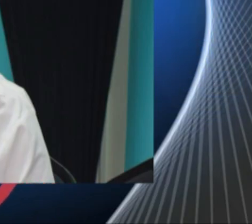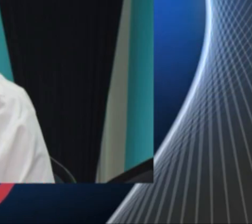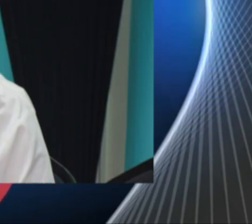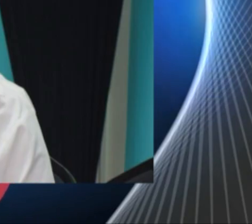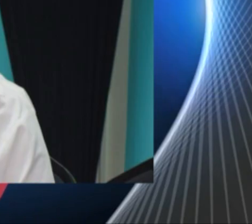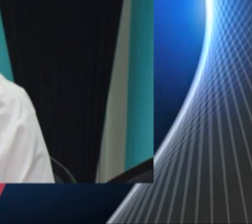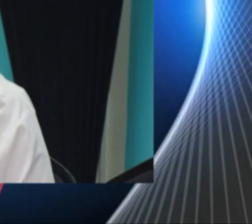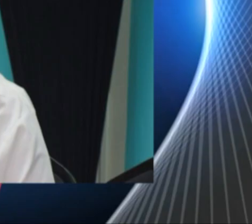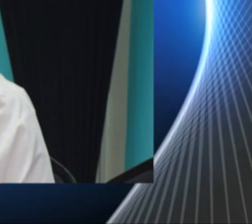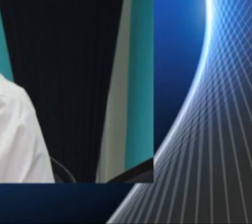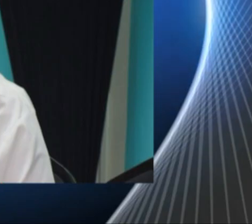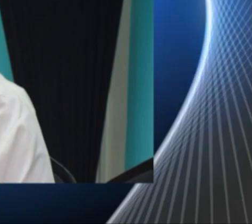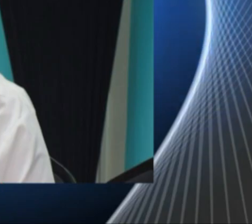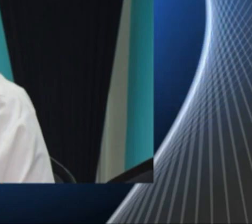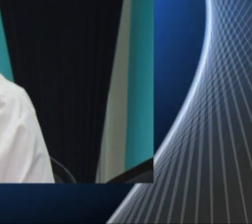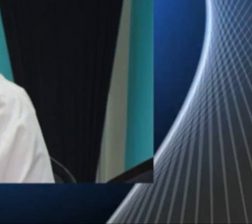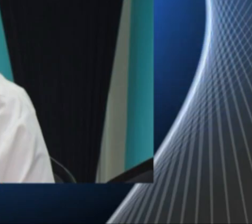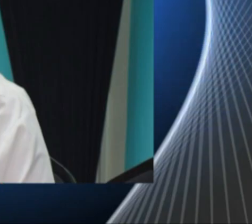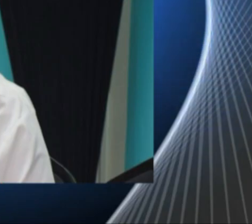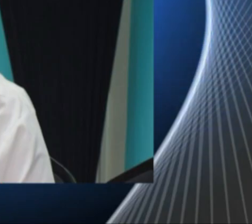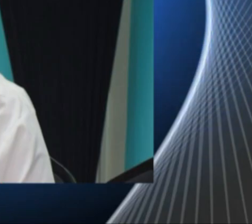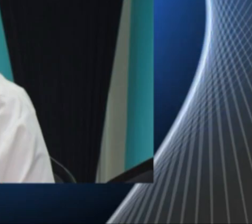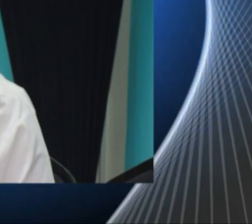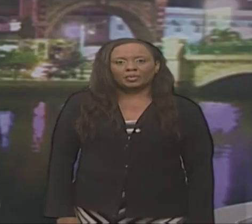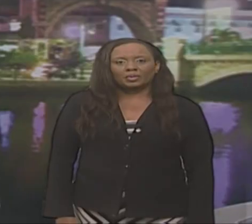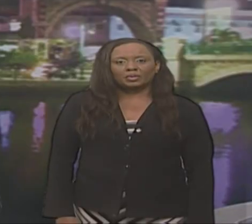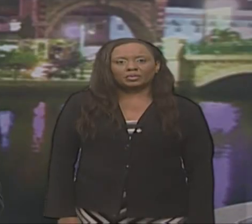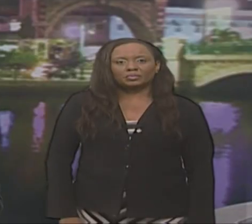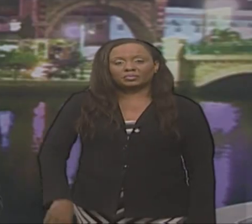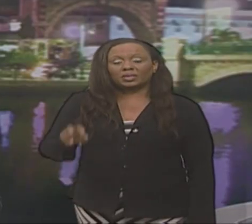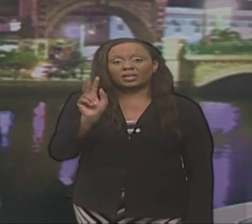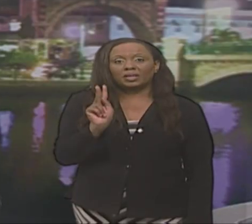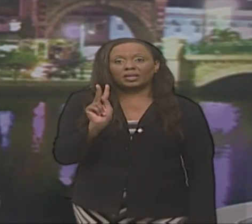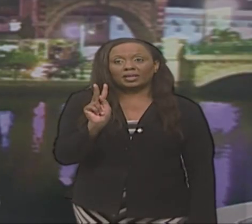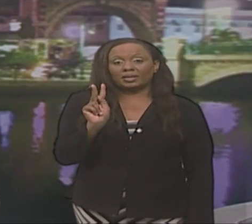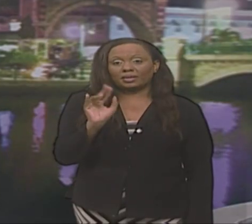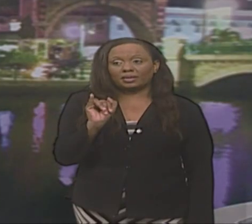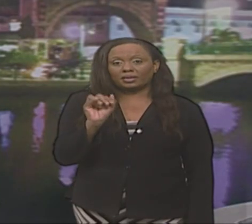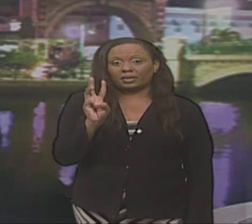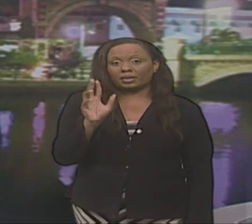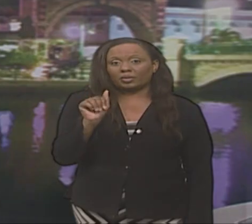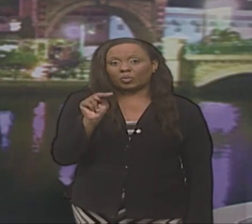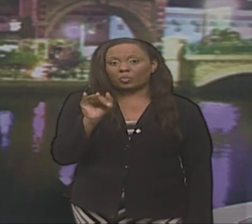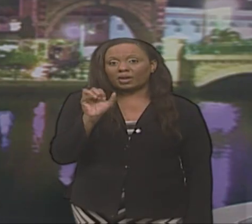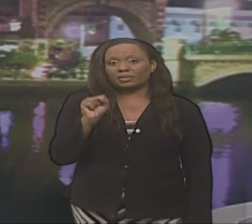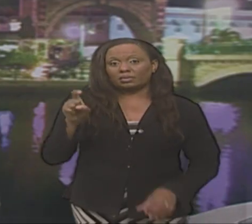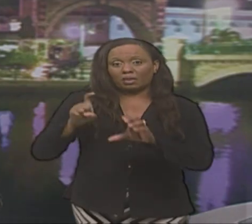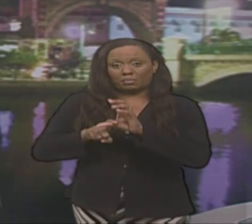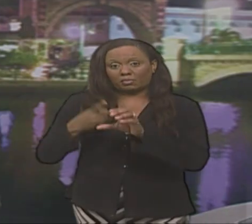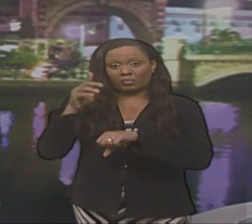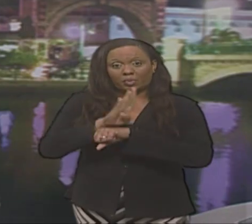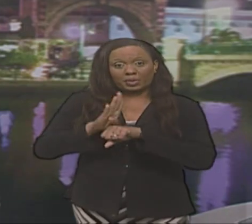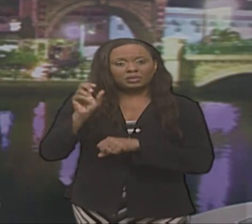would necessarily address the problem. The Kiwanis Club of Barbados South has launched a new project